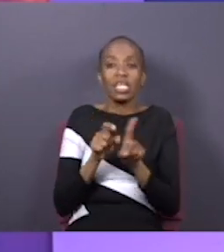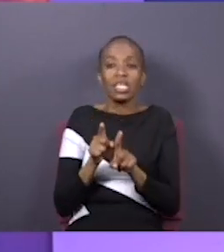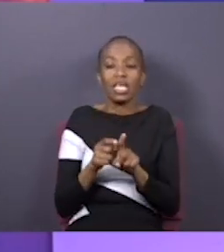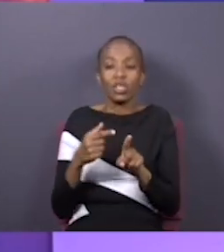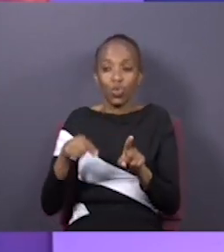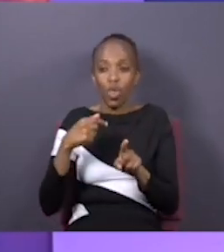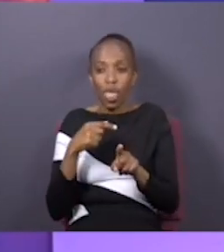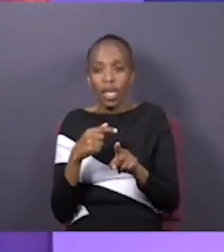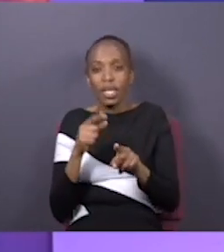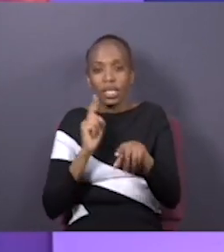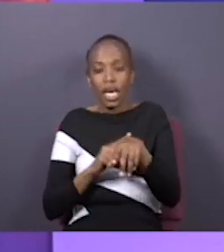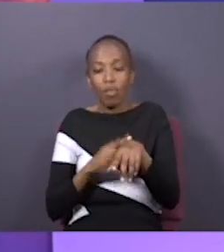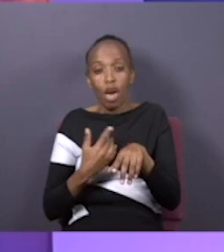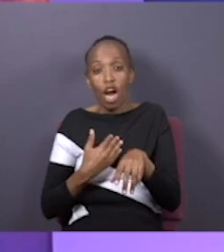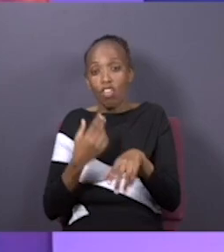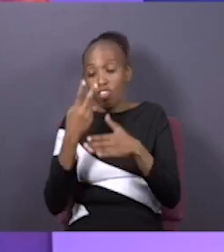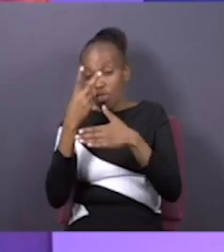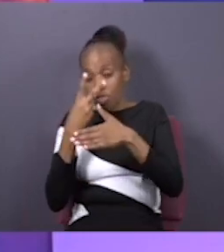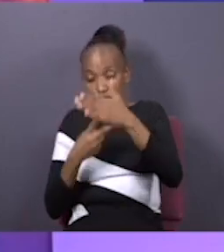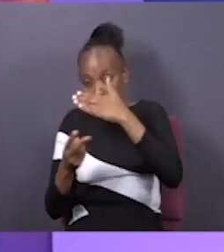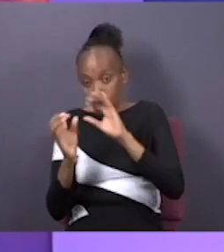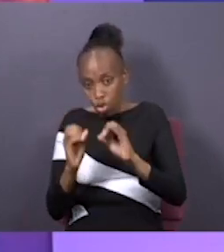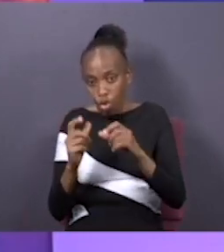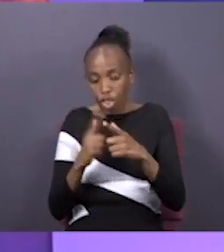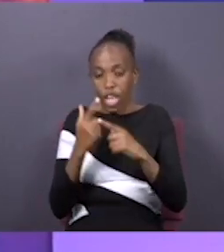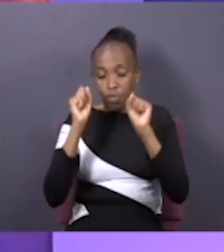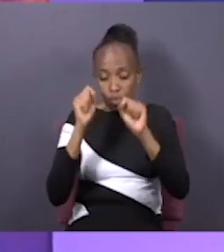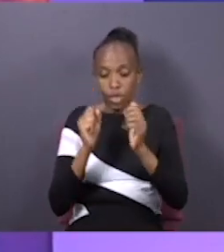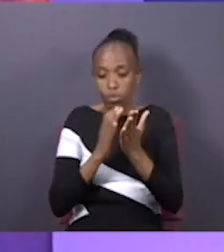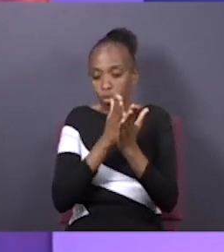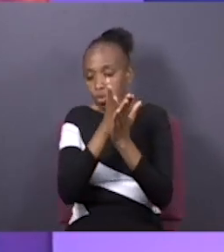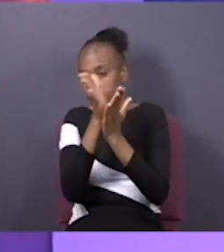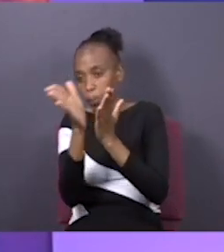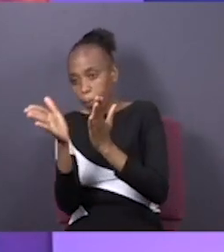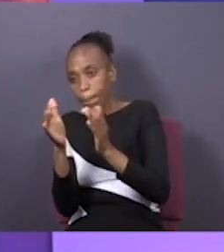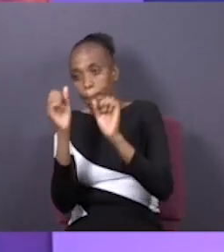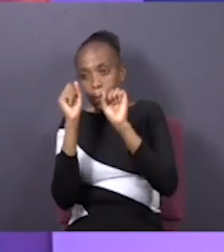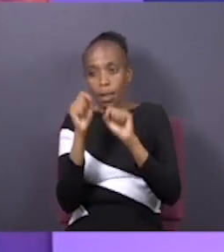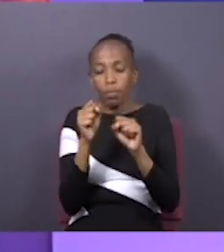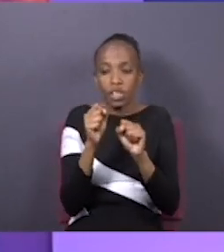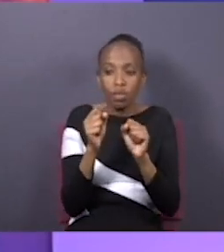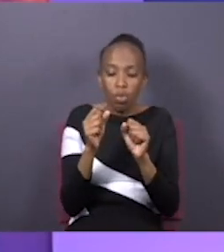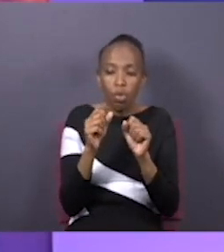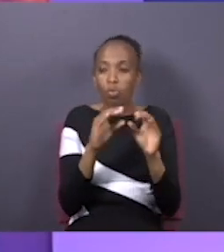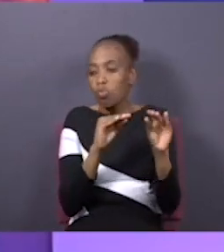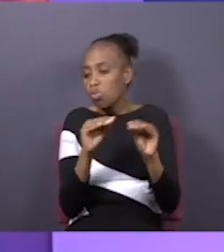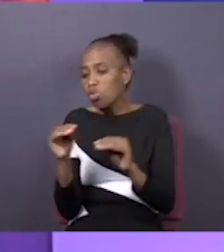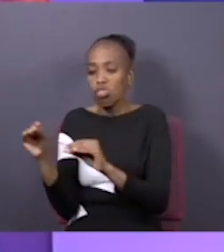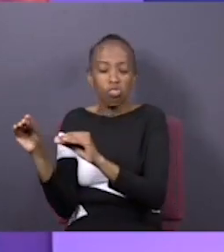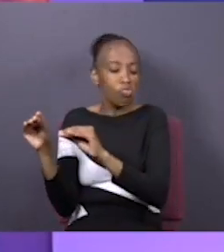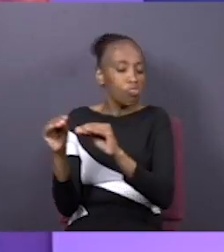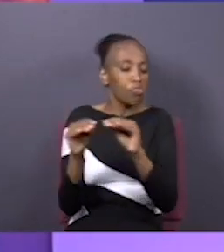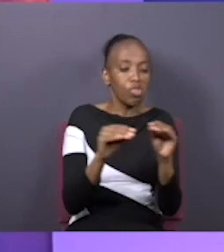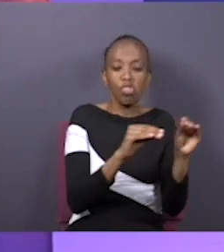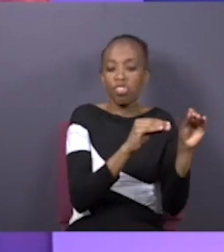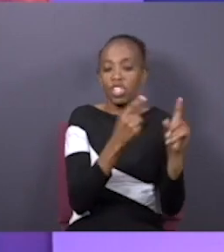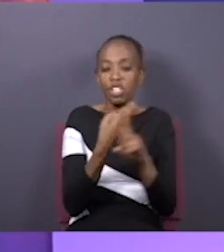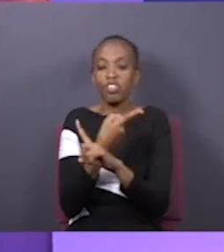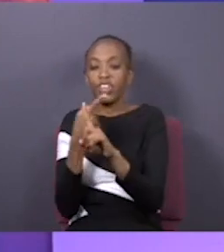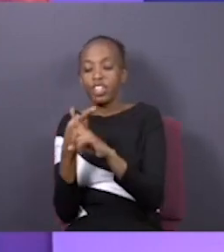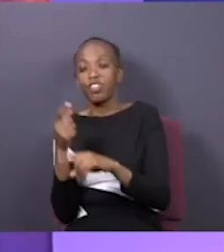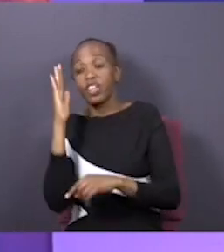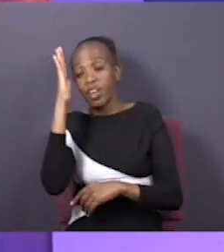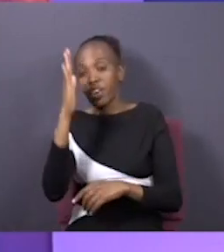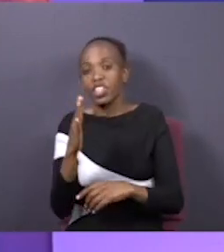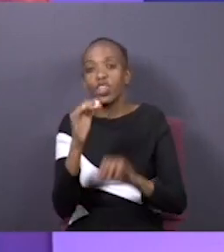when we lack in foresight, we will lose direction. We will be taken in all kinds of, you know,